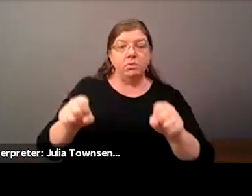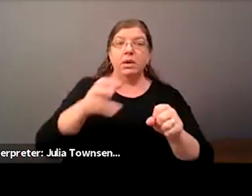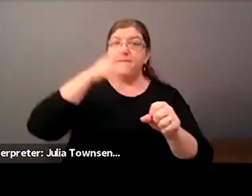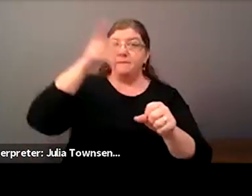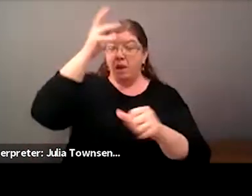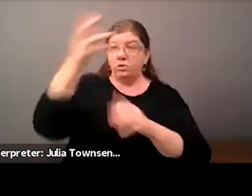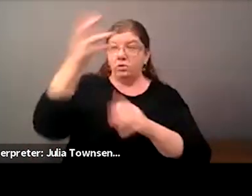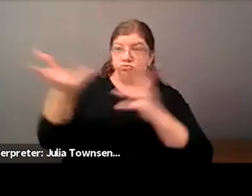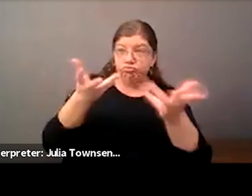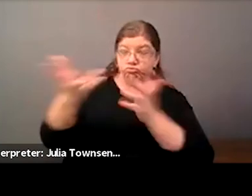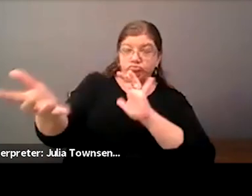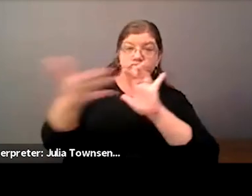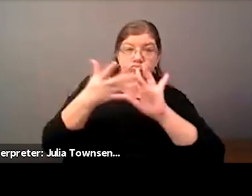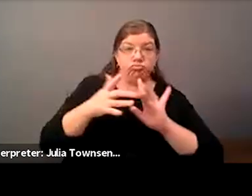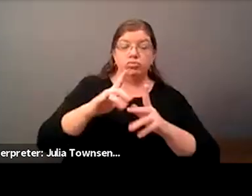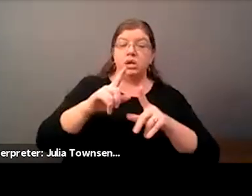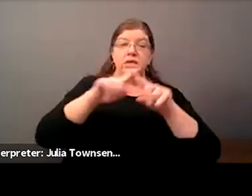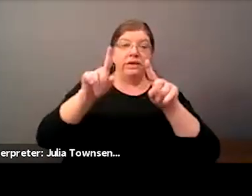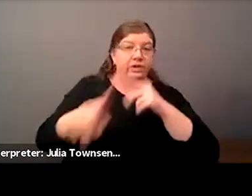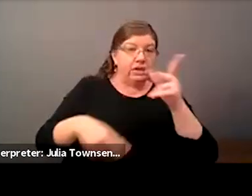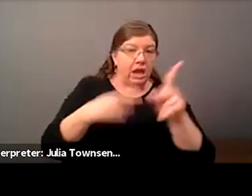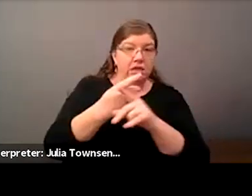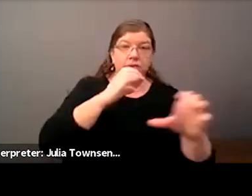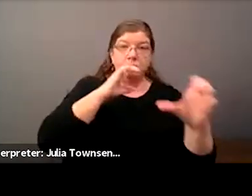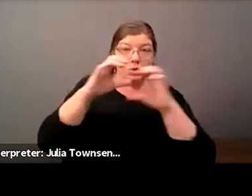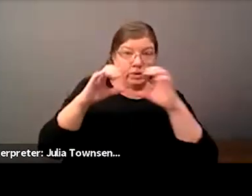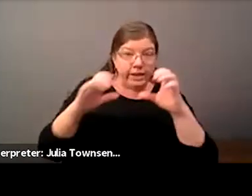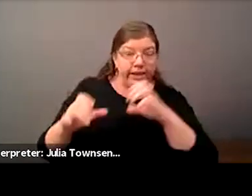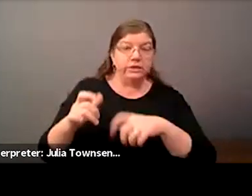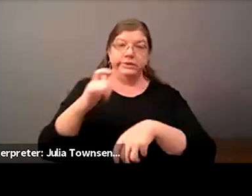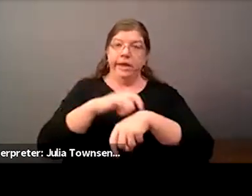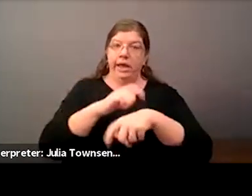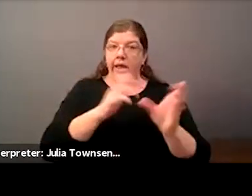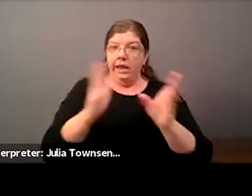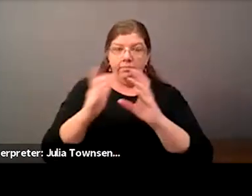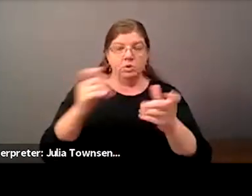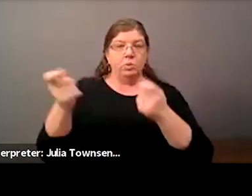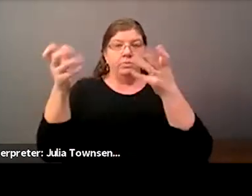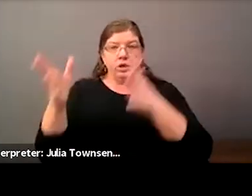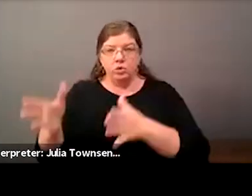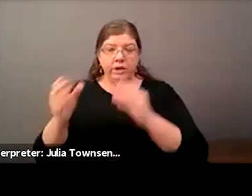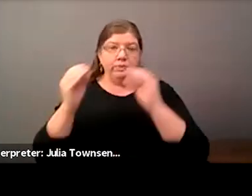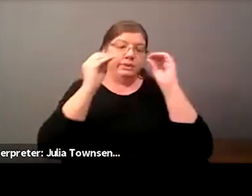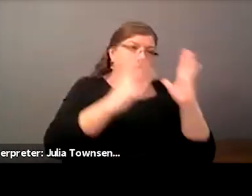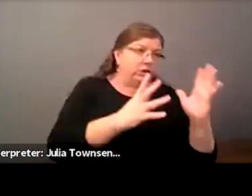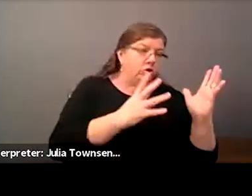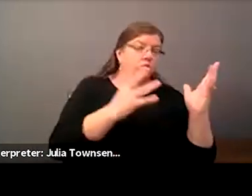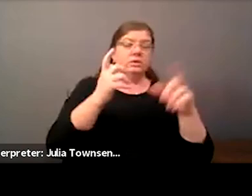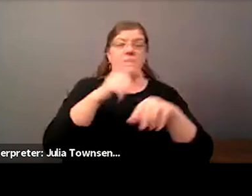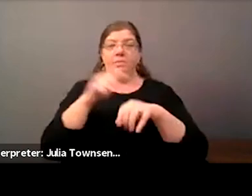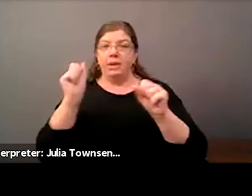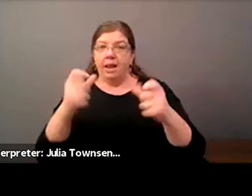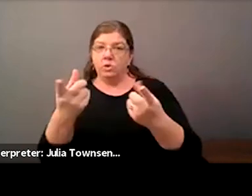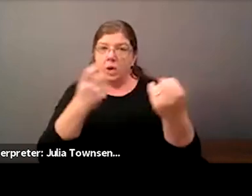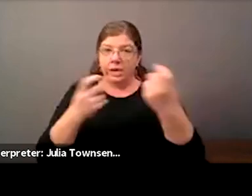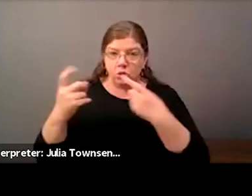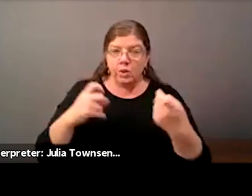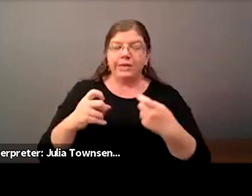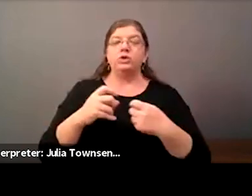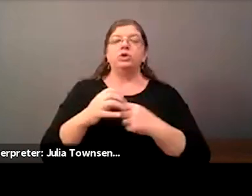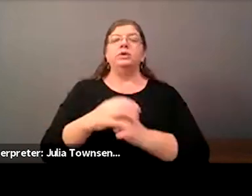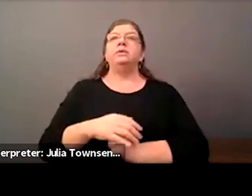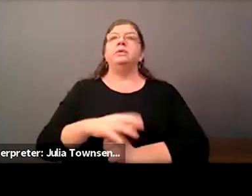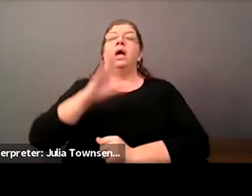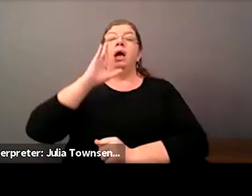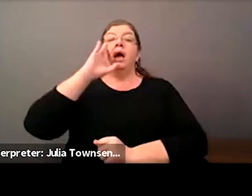access to all forms of communication and time with the administration and time with the teachers and time to be able to ask questions and and i